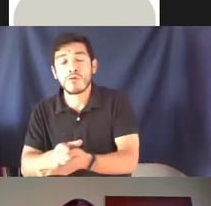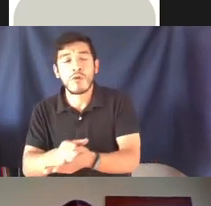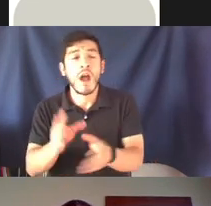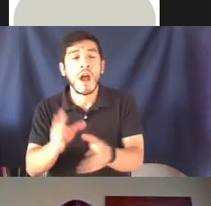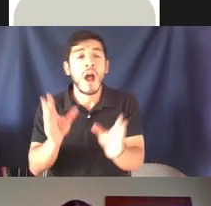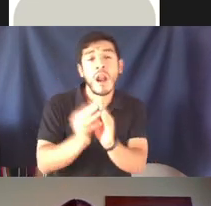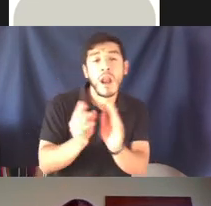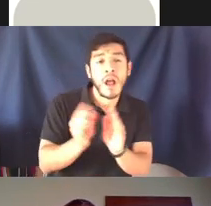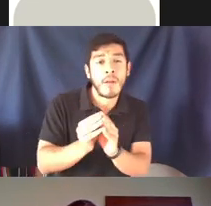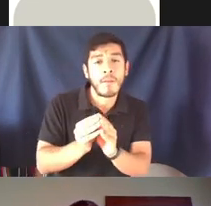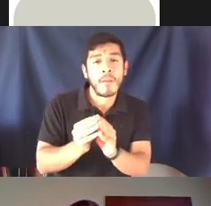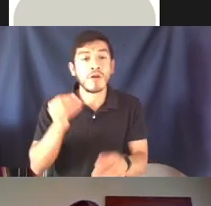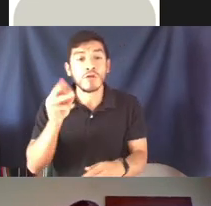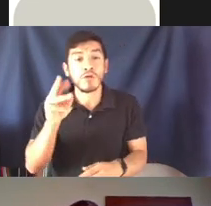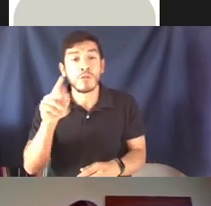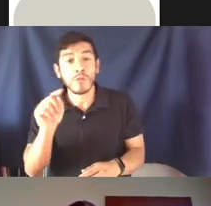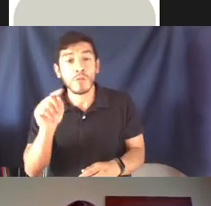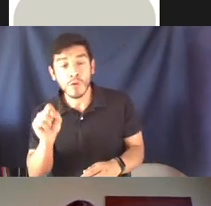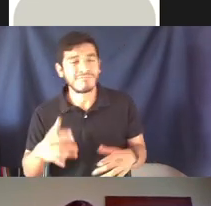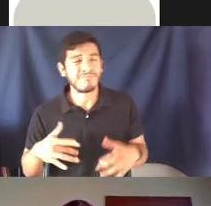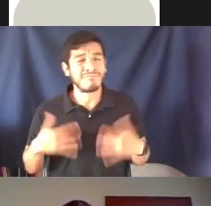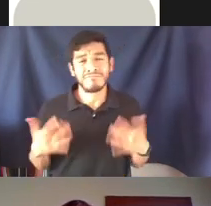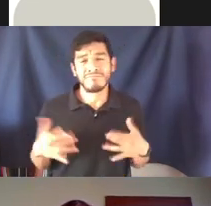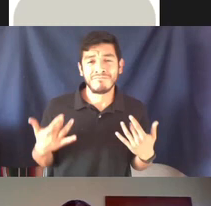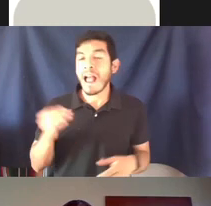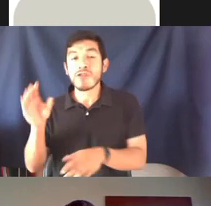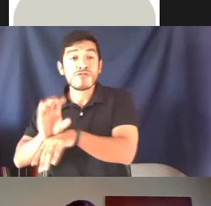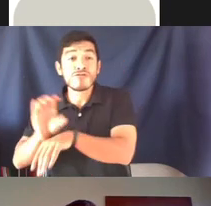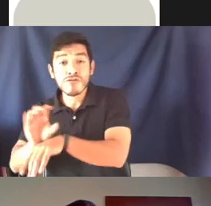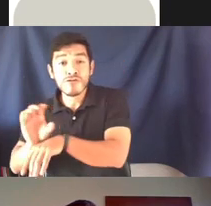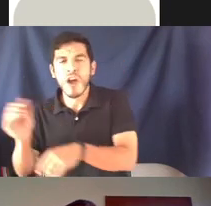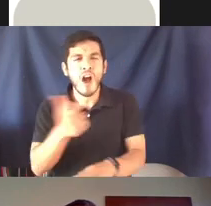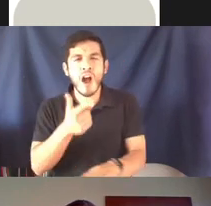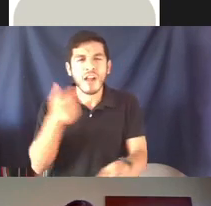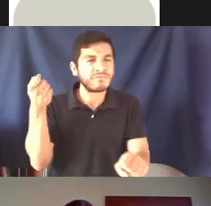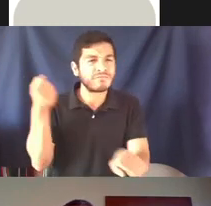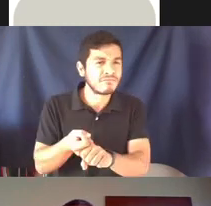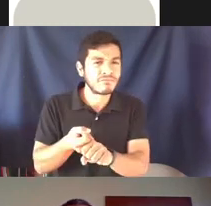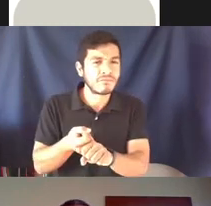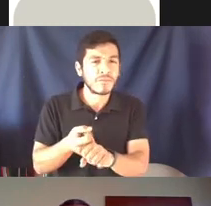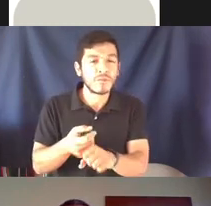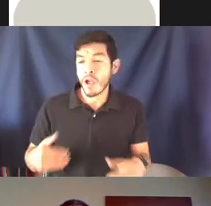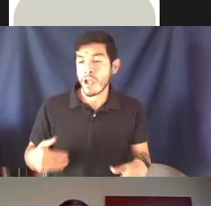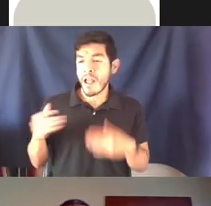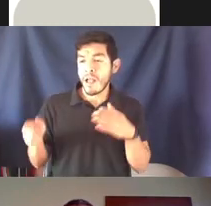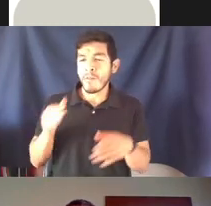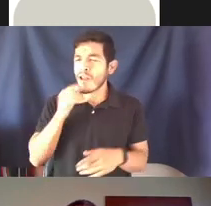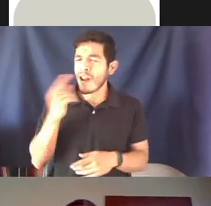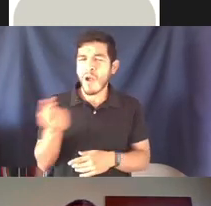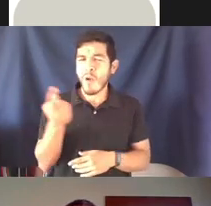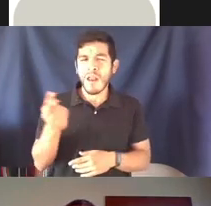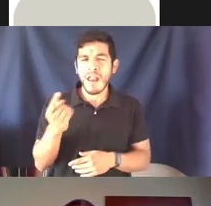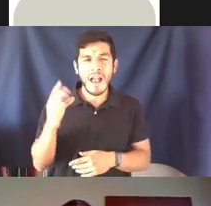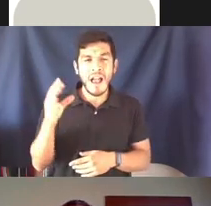environments, faith environments, all have been impacted. And so young people are not only missing their programmatic mentors, but